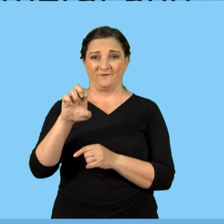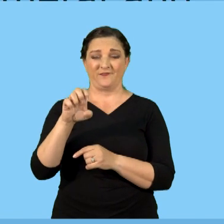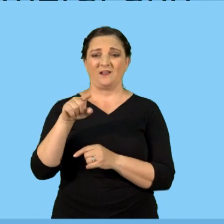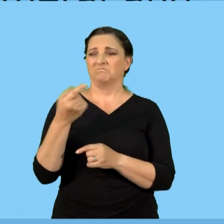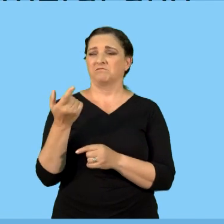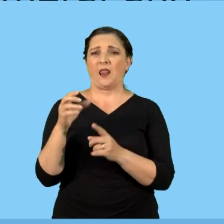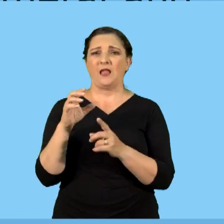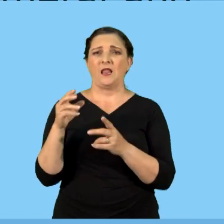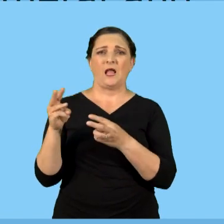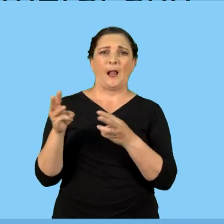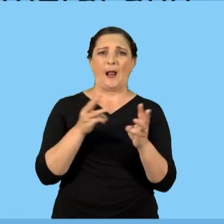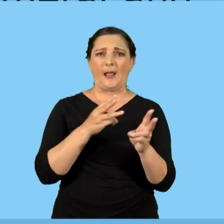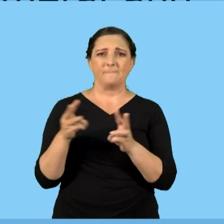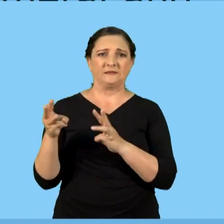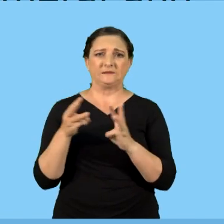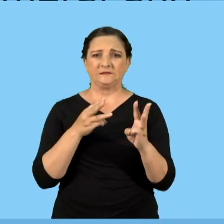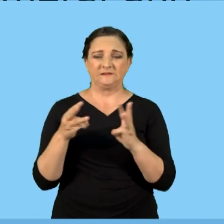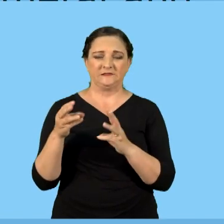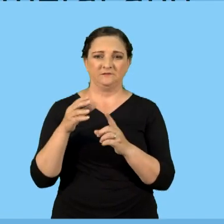climate.